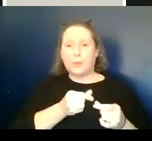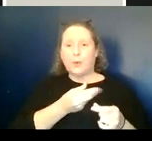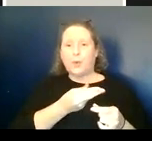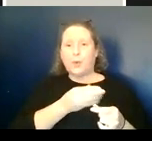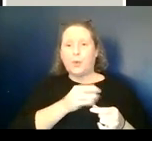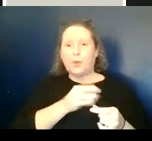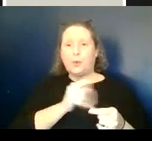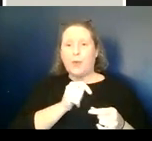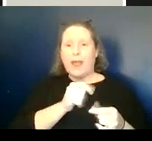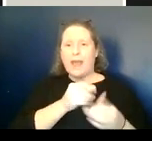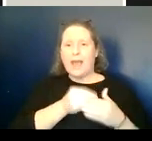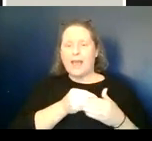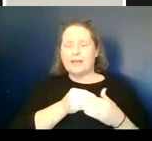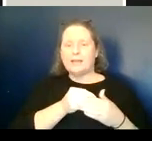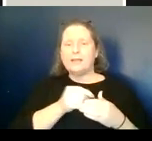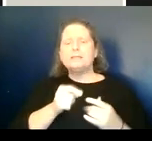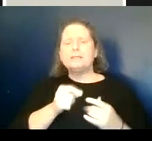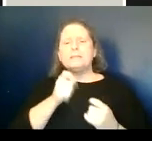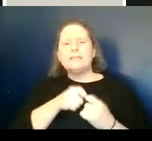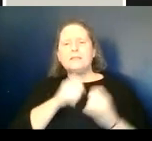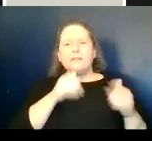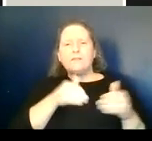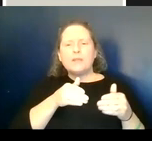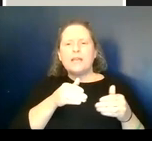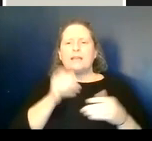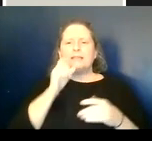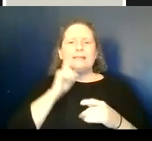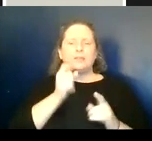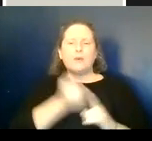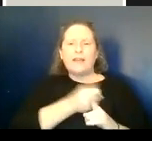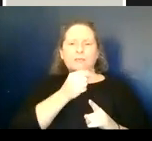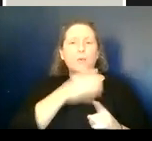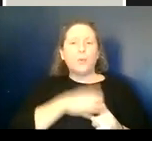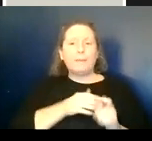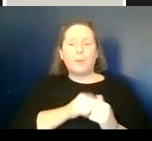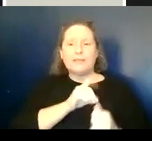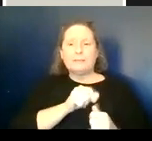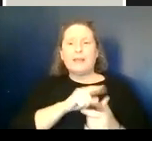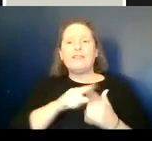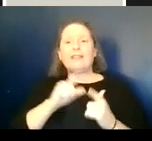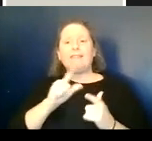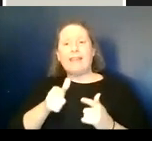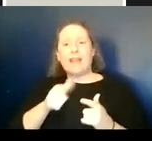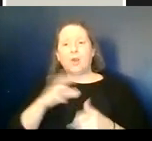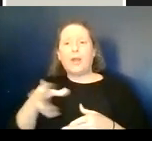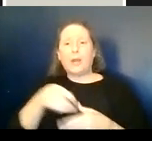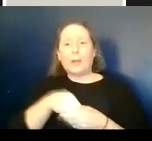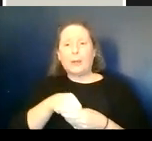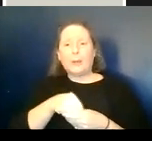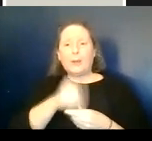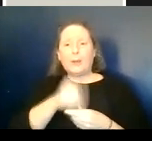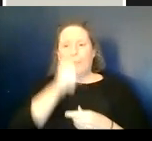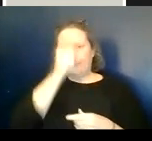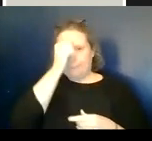for women with disabilities and later included men. But there's also something called Envision, which focuses on domestic